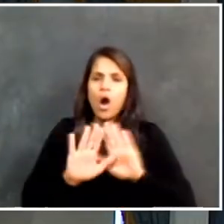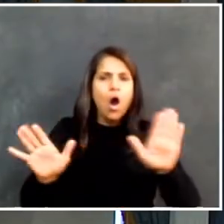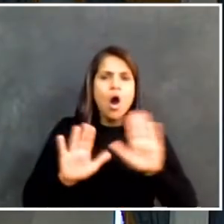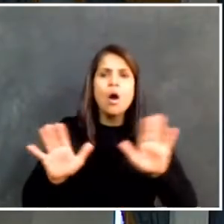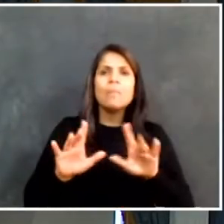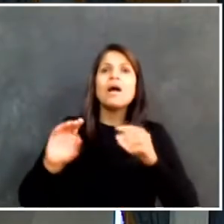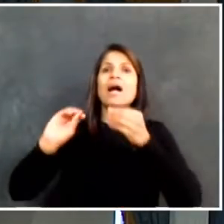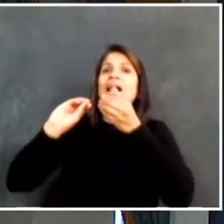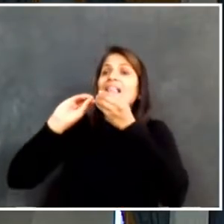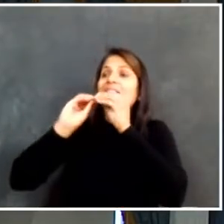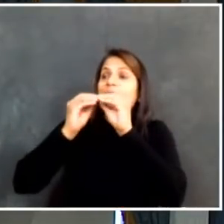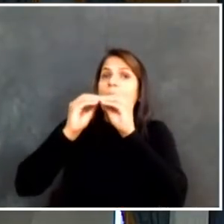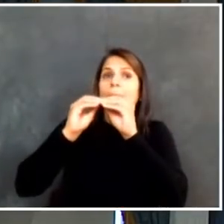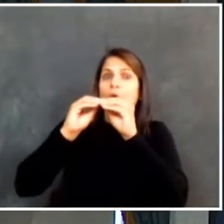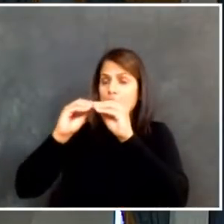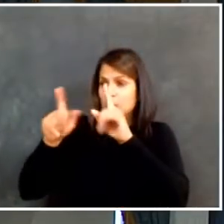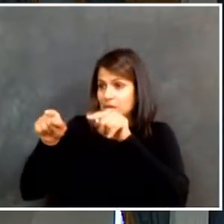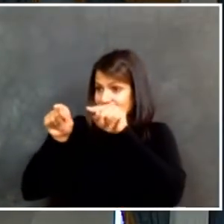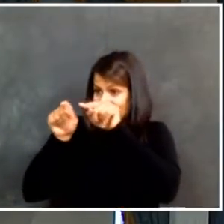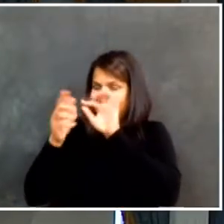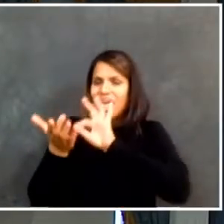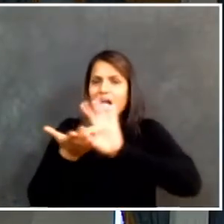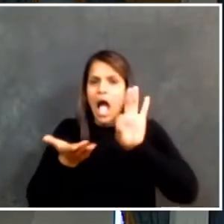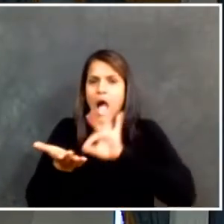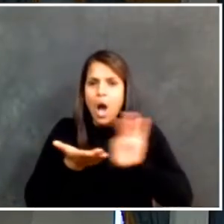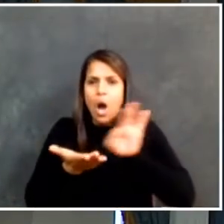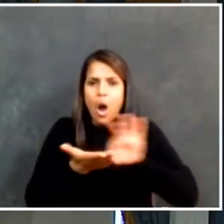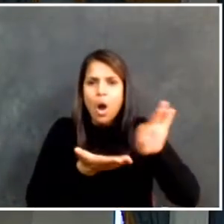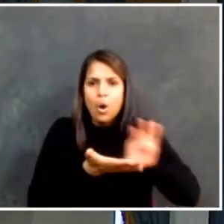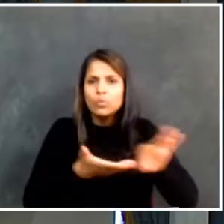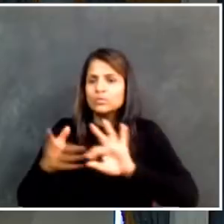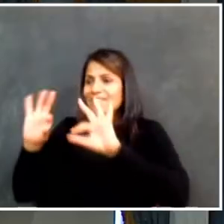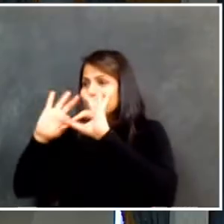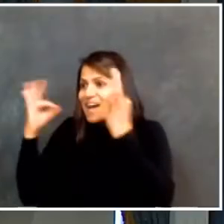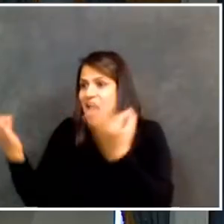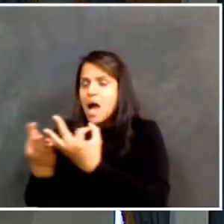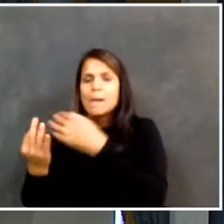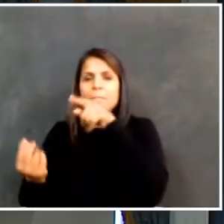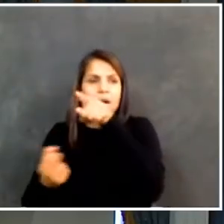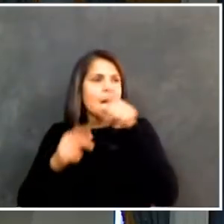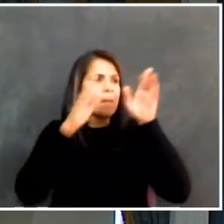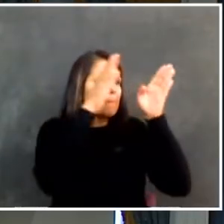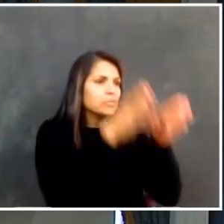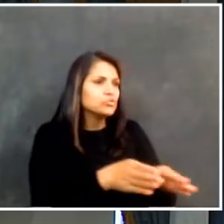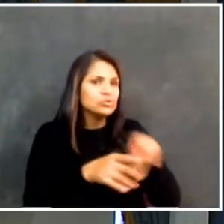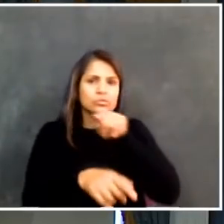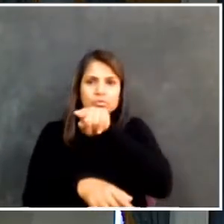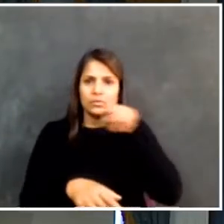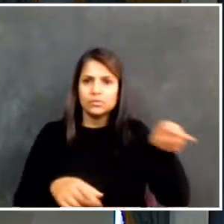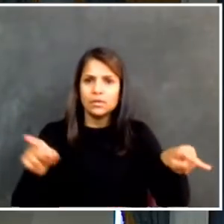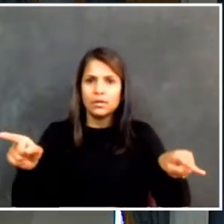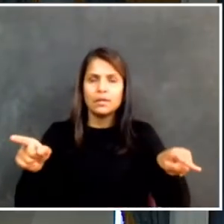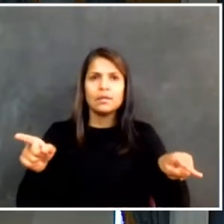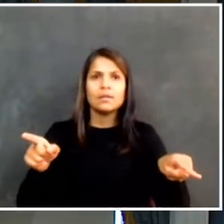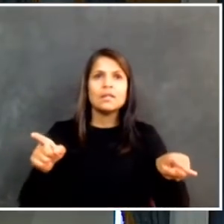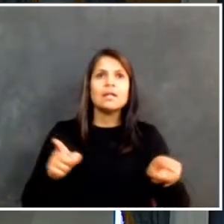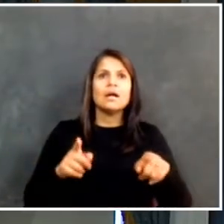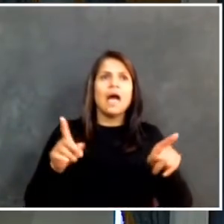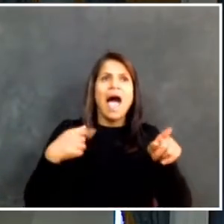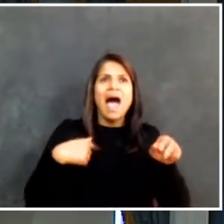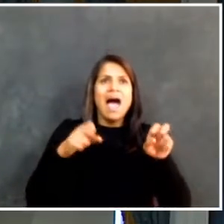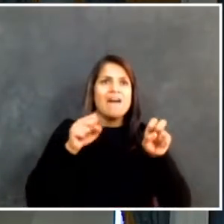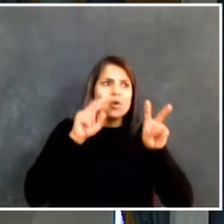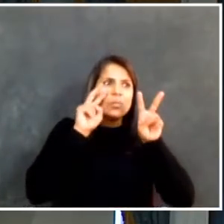the probable deaths, that in many, many cases, healthcare providers suspected